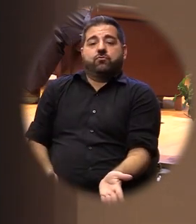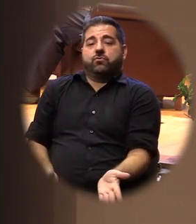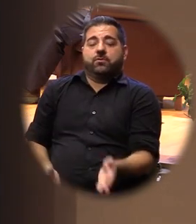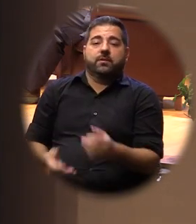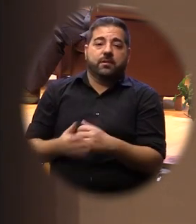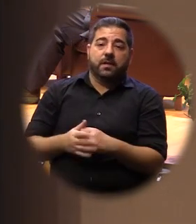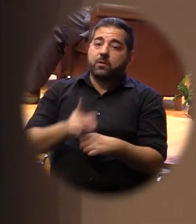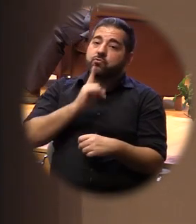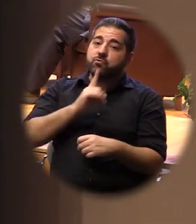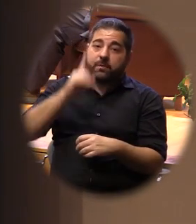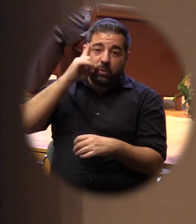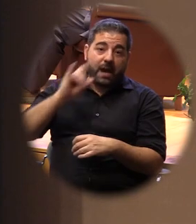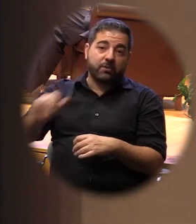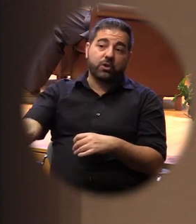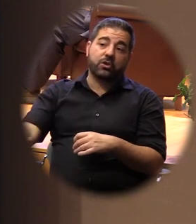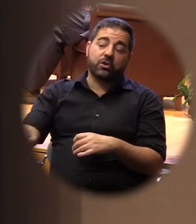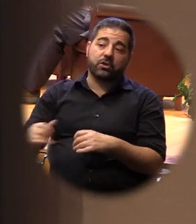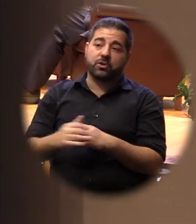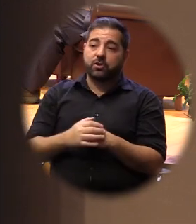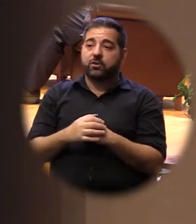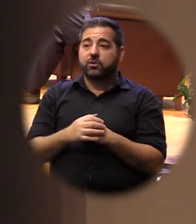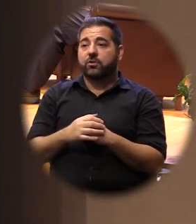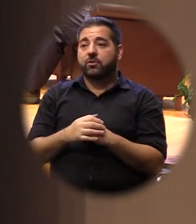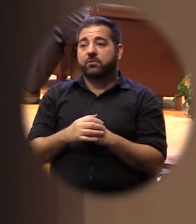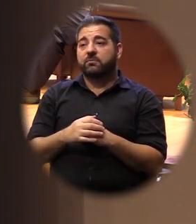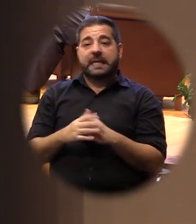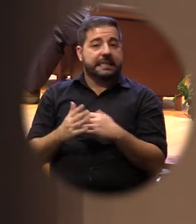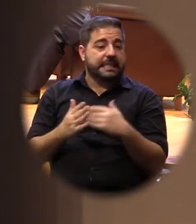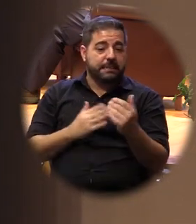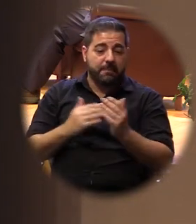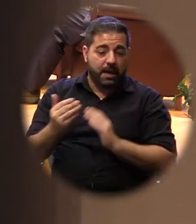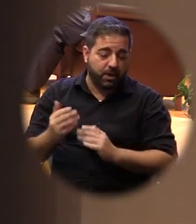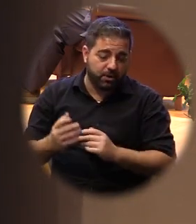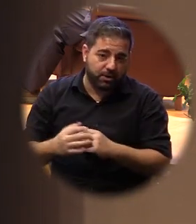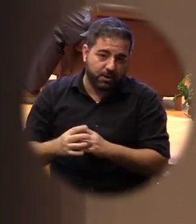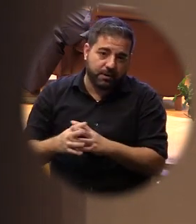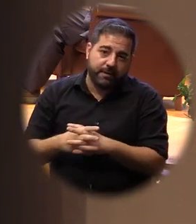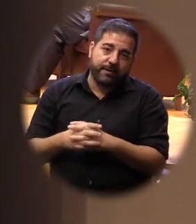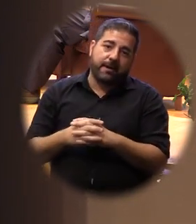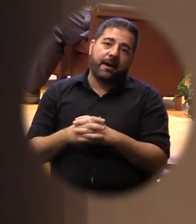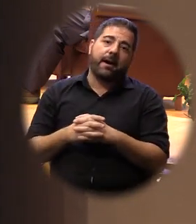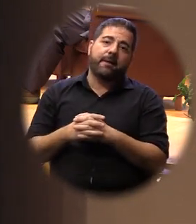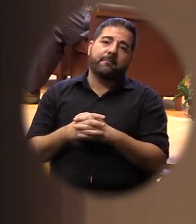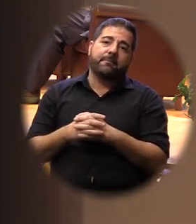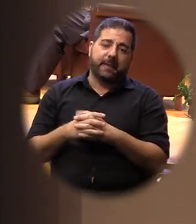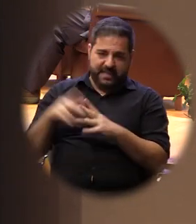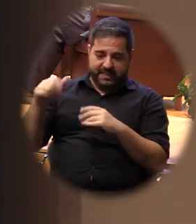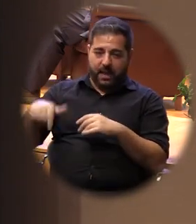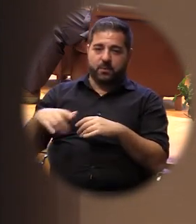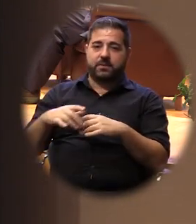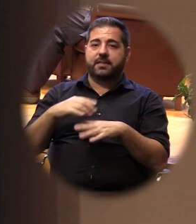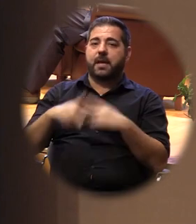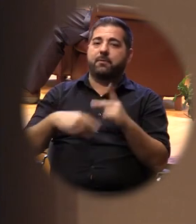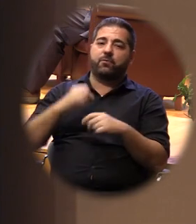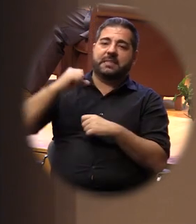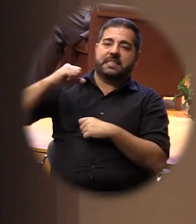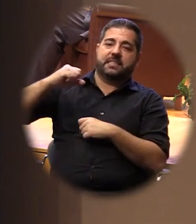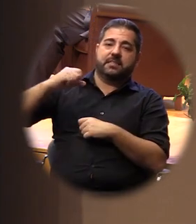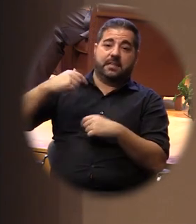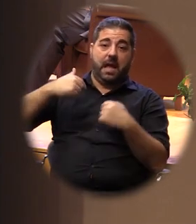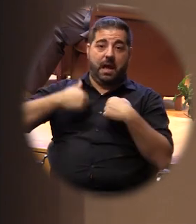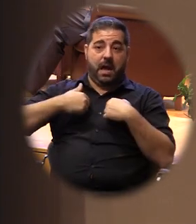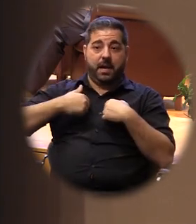And it was true forever. And it didn't matter. And this was the resistance, I and